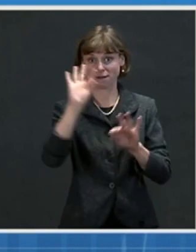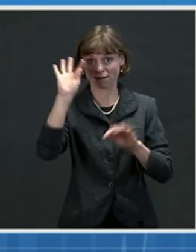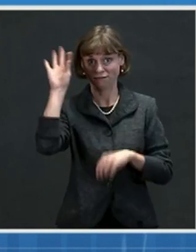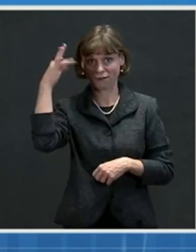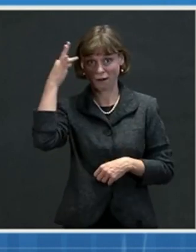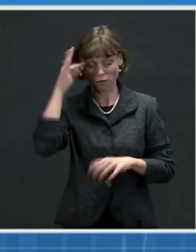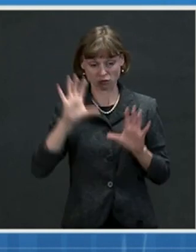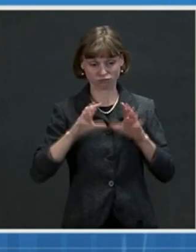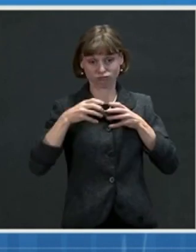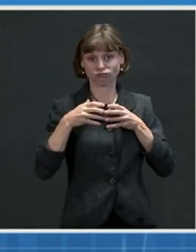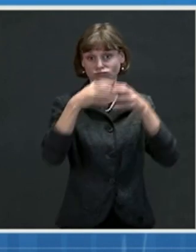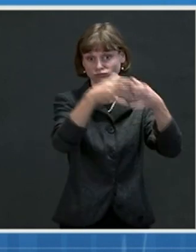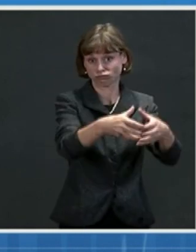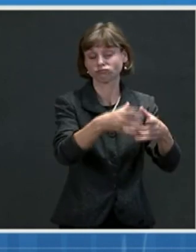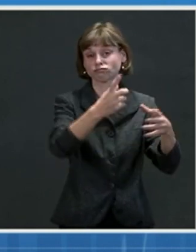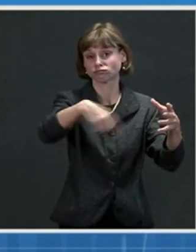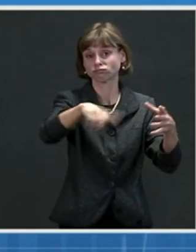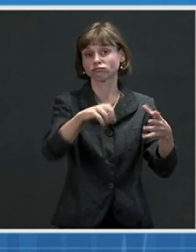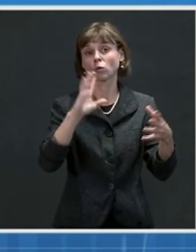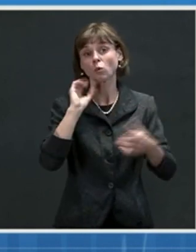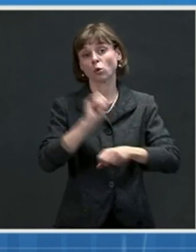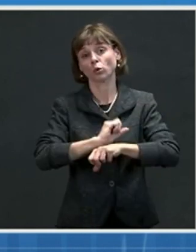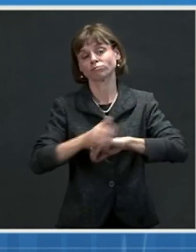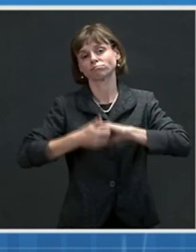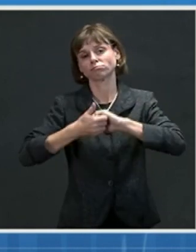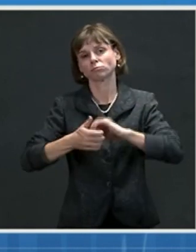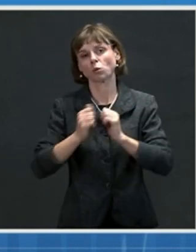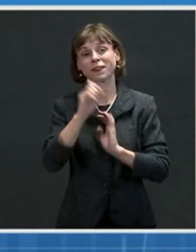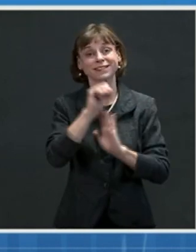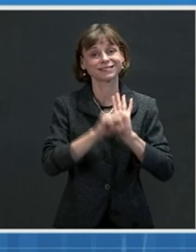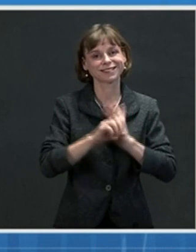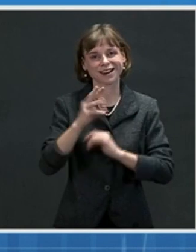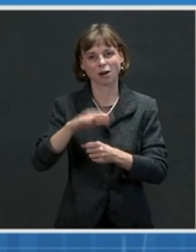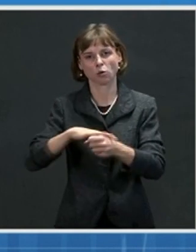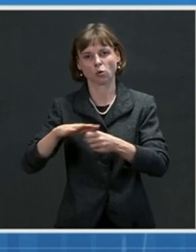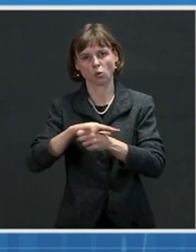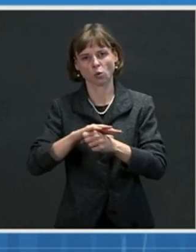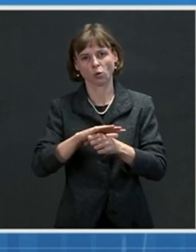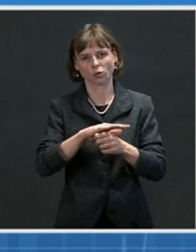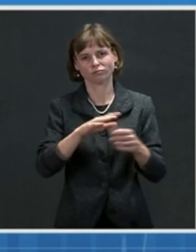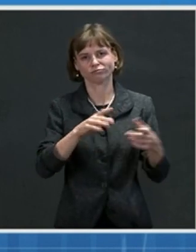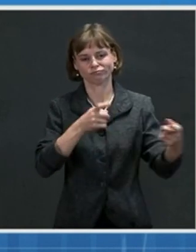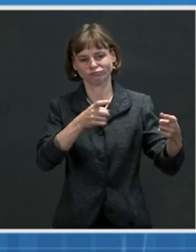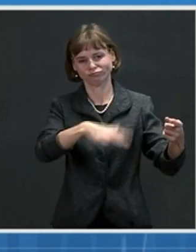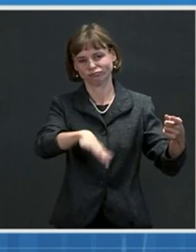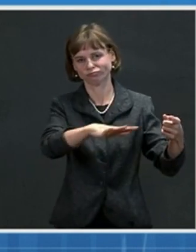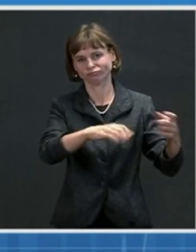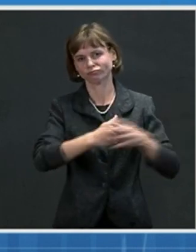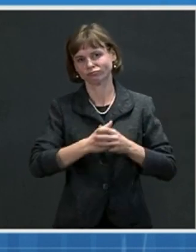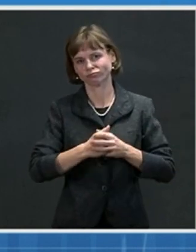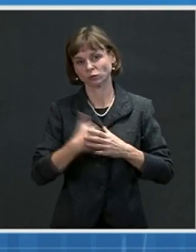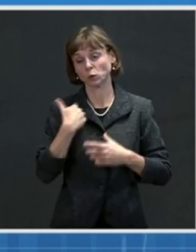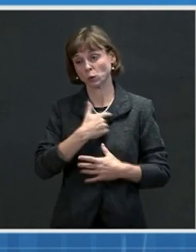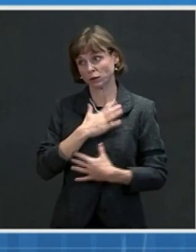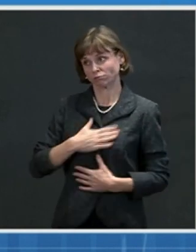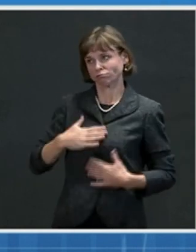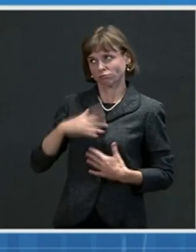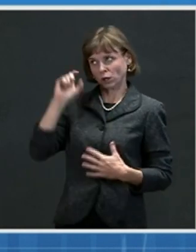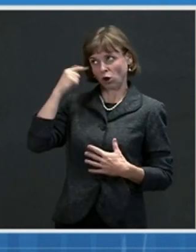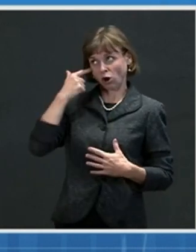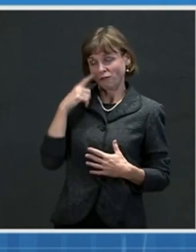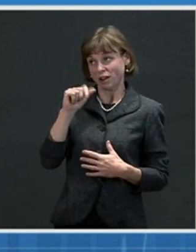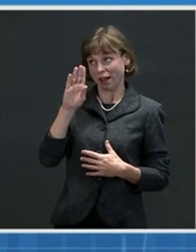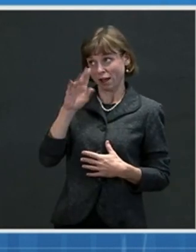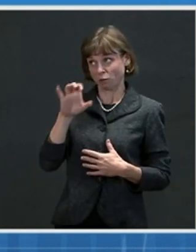to work hand in hand with the state and local jurisdiction. We appreciate Governor Abbott, Representative